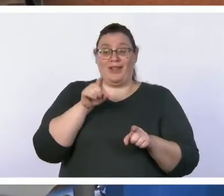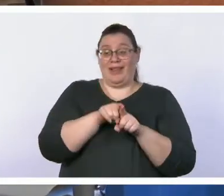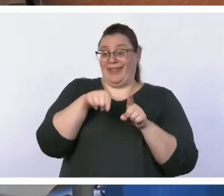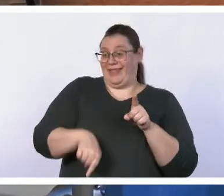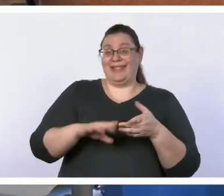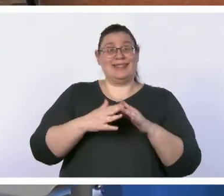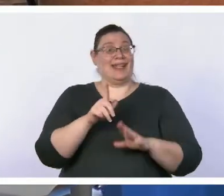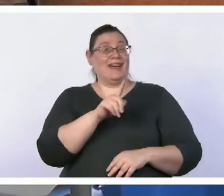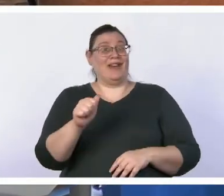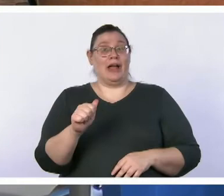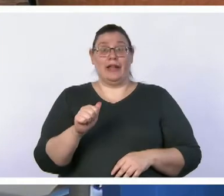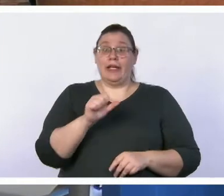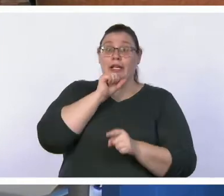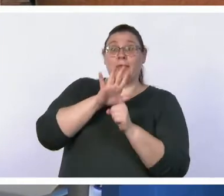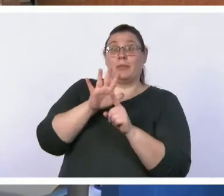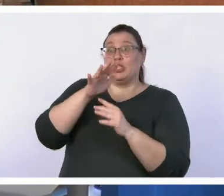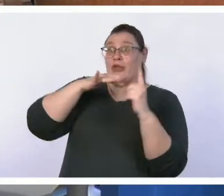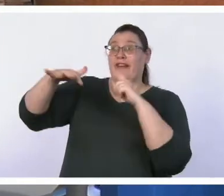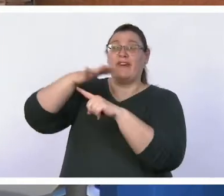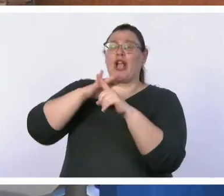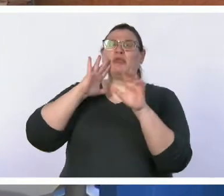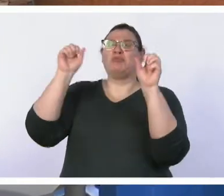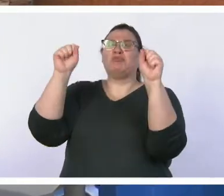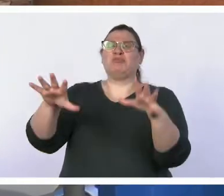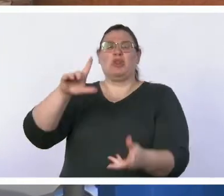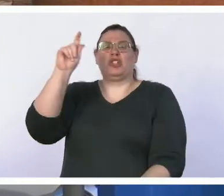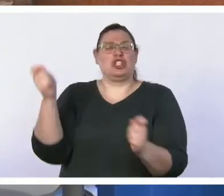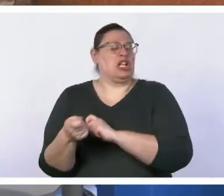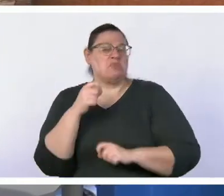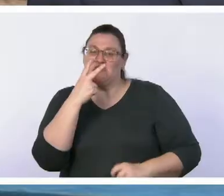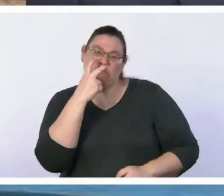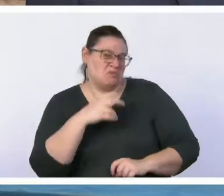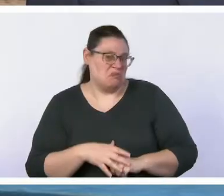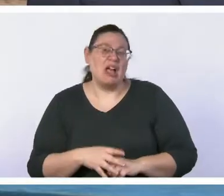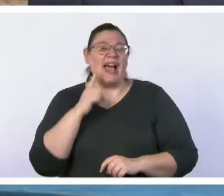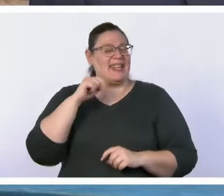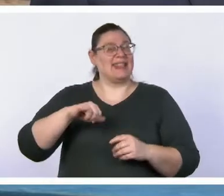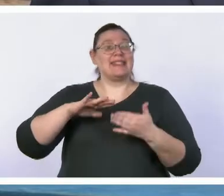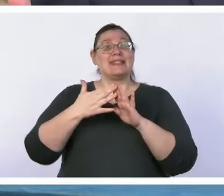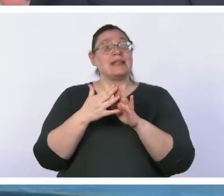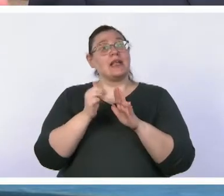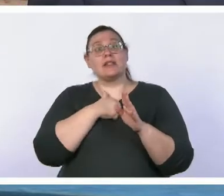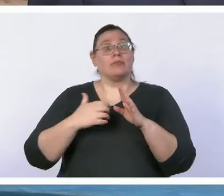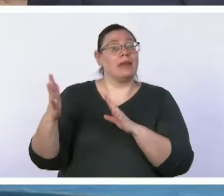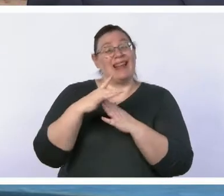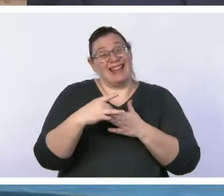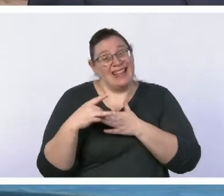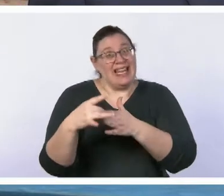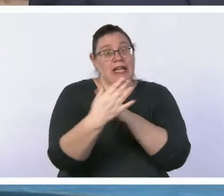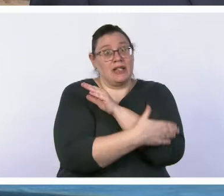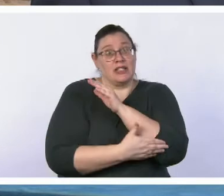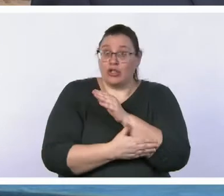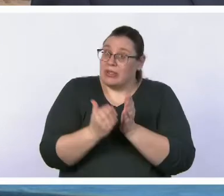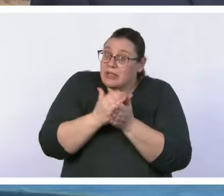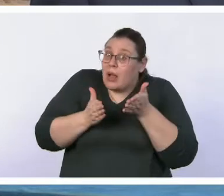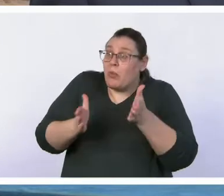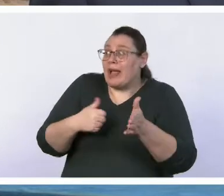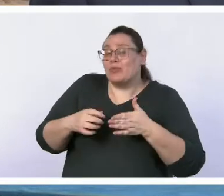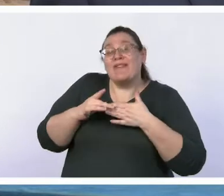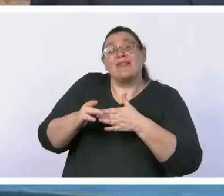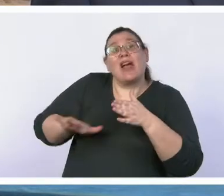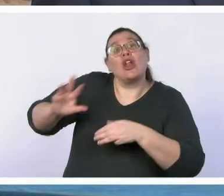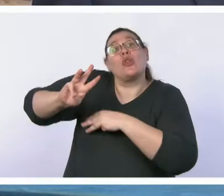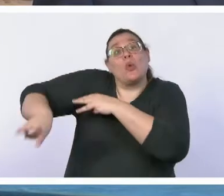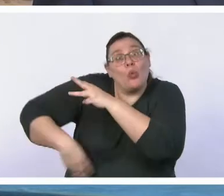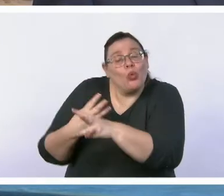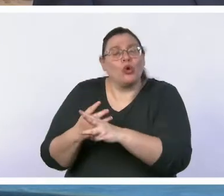to the environment will be changed in any way. I think this city has led the country, in some respects led the world in many of the